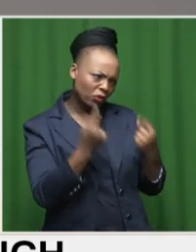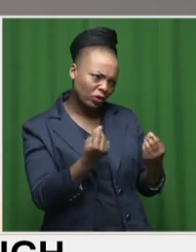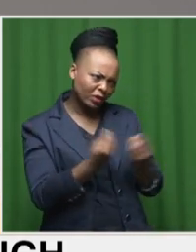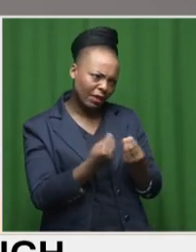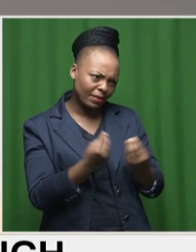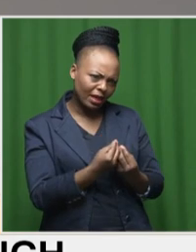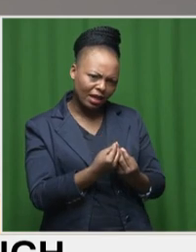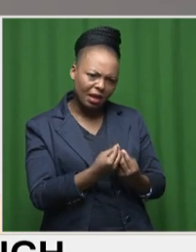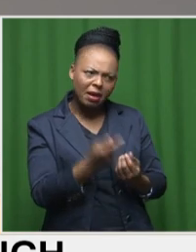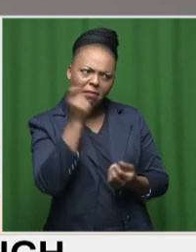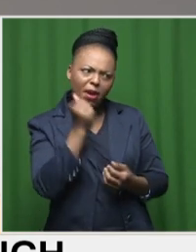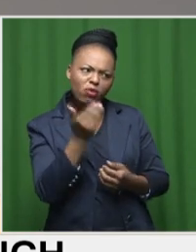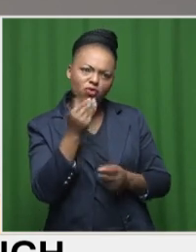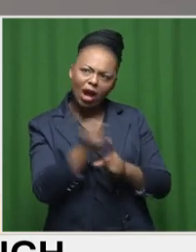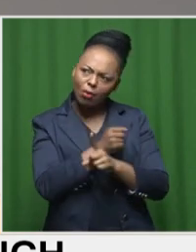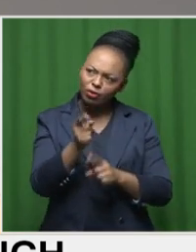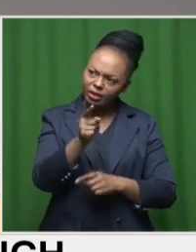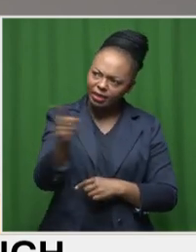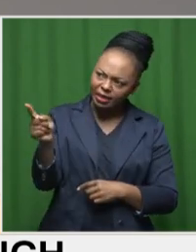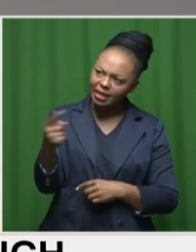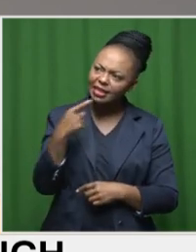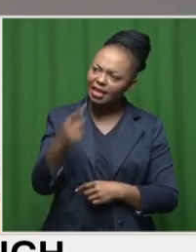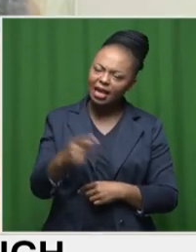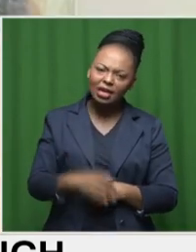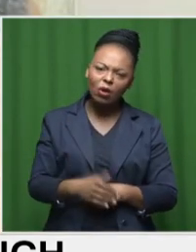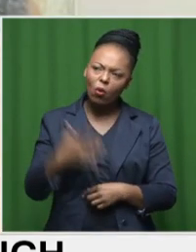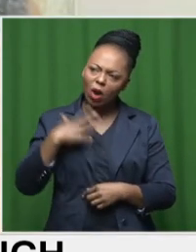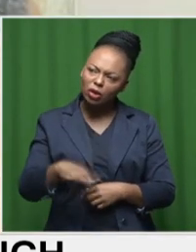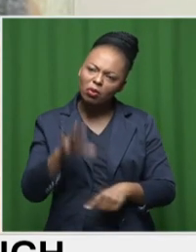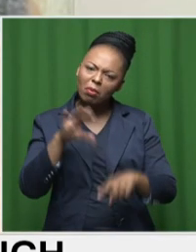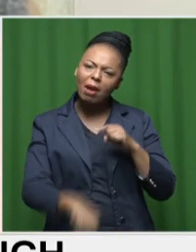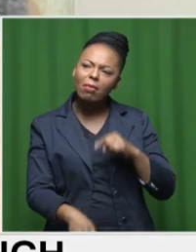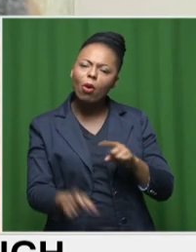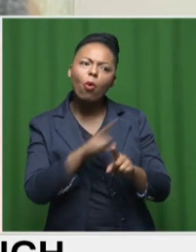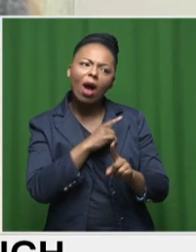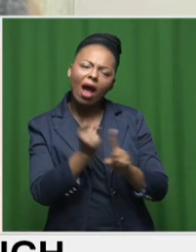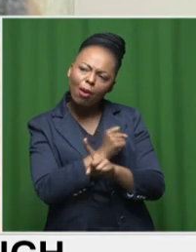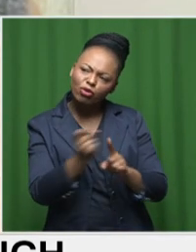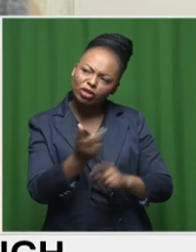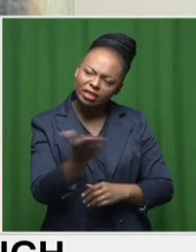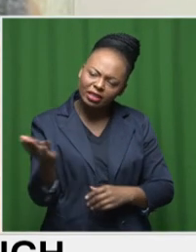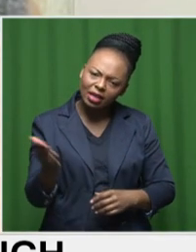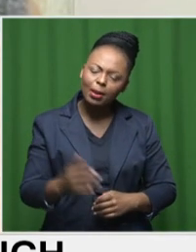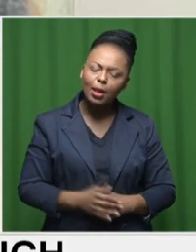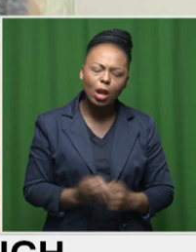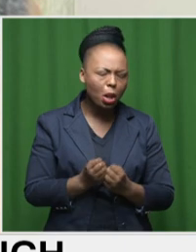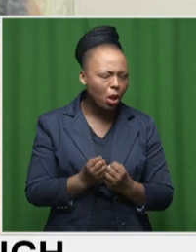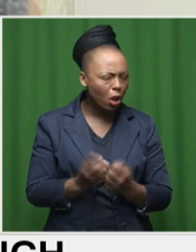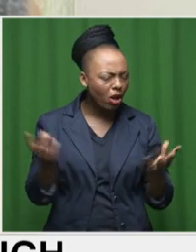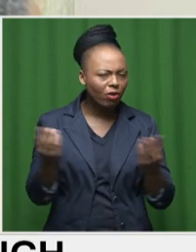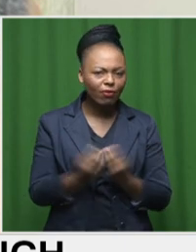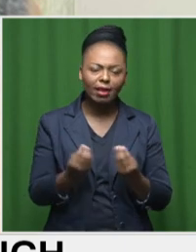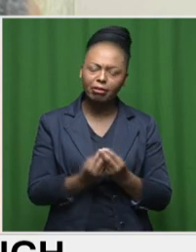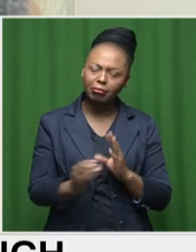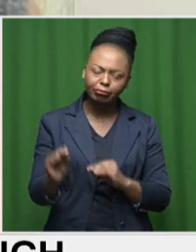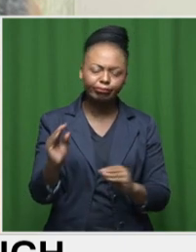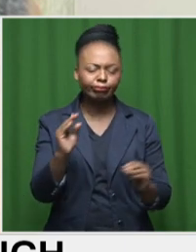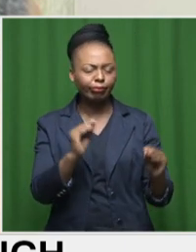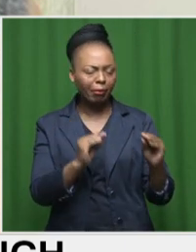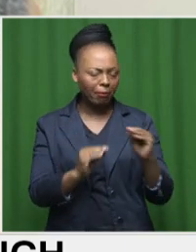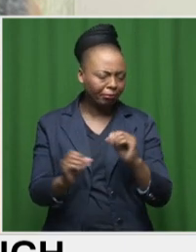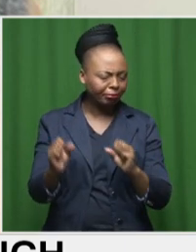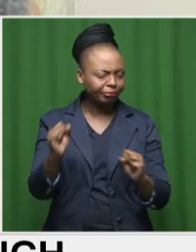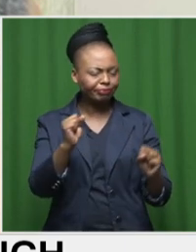them? Shouldn't we say, hey, let's try and find out why? So there's a lot of things to talk about, but the most important thing is